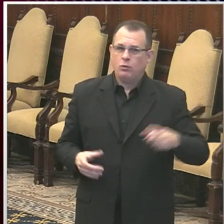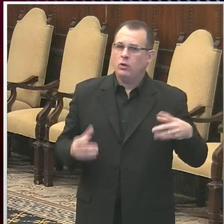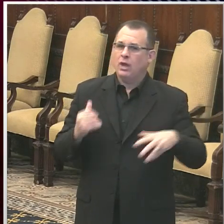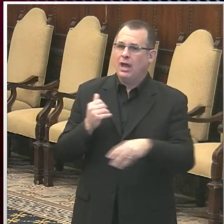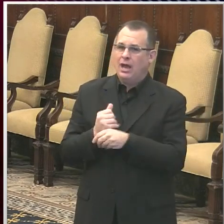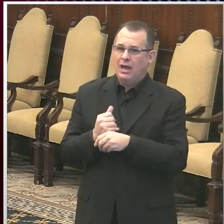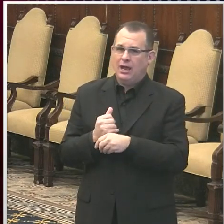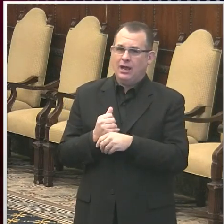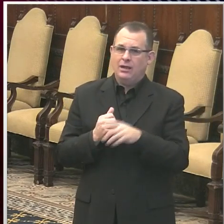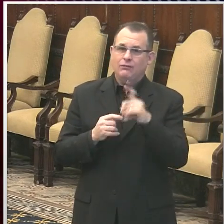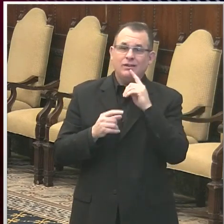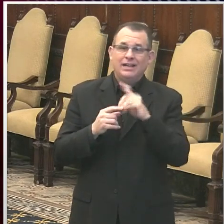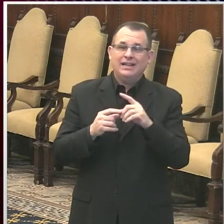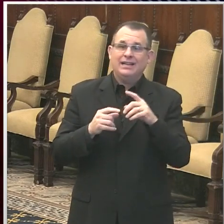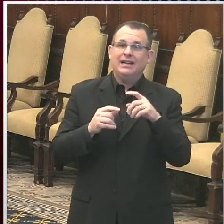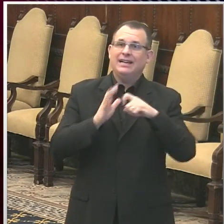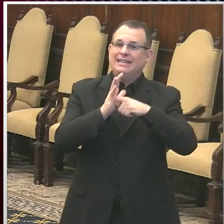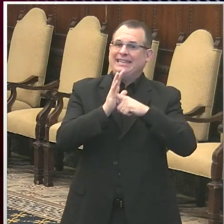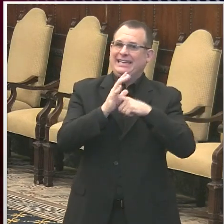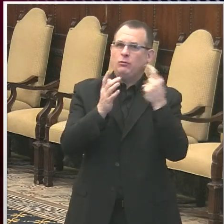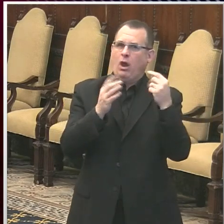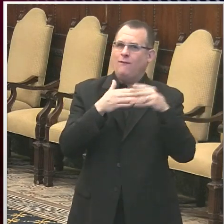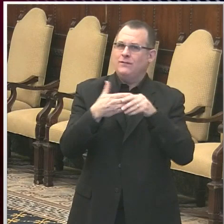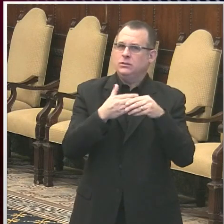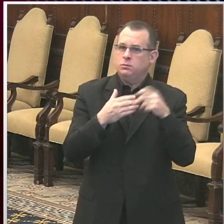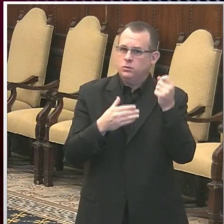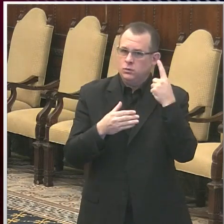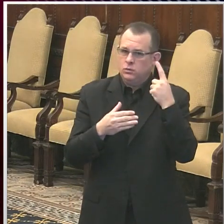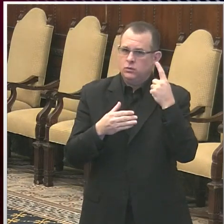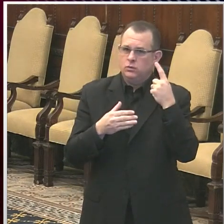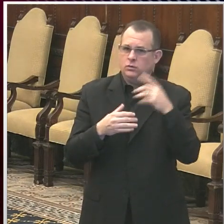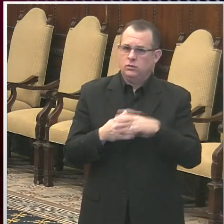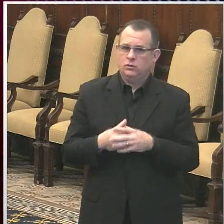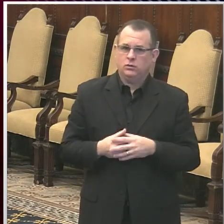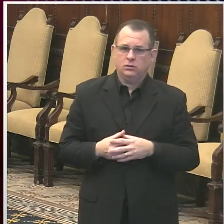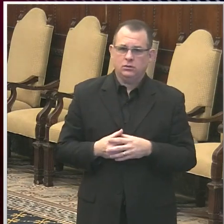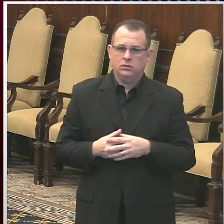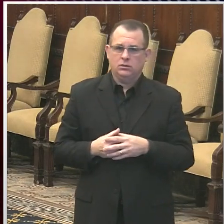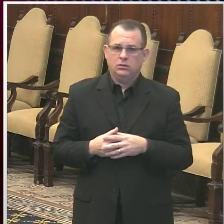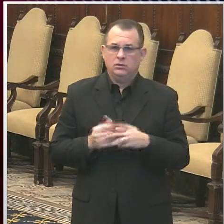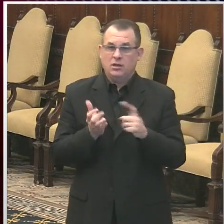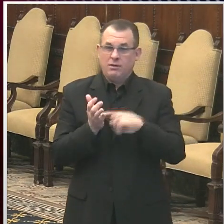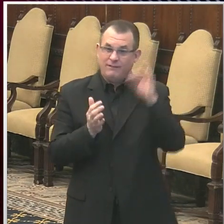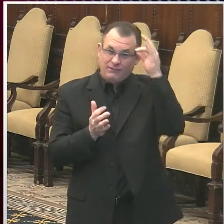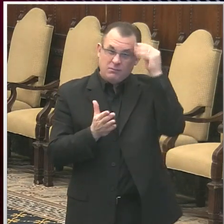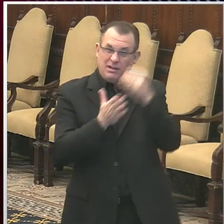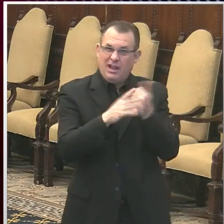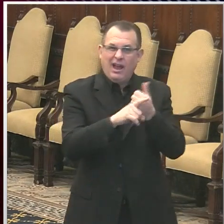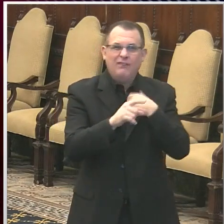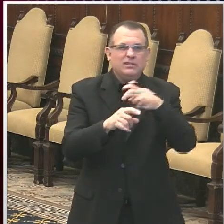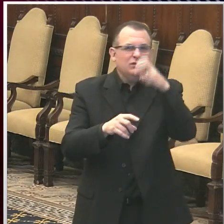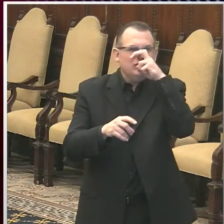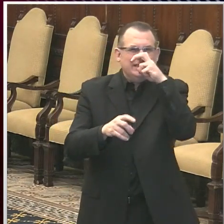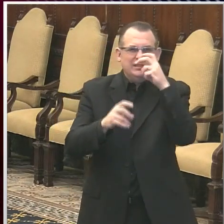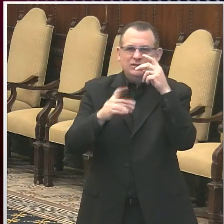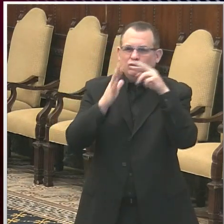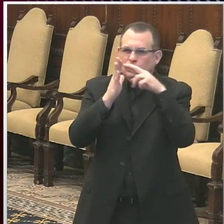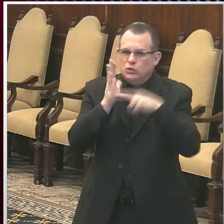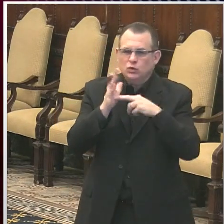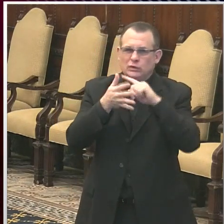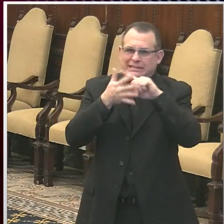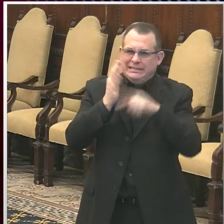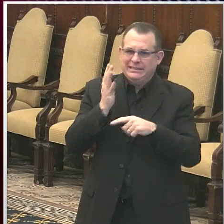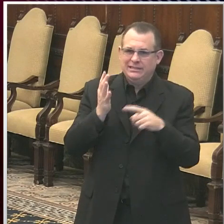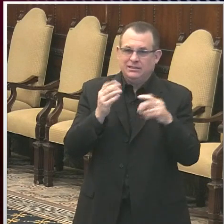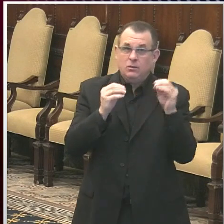A lot of times federal dollars come with strings attached and certain parameters you can't spend outside of. The more flexible the dollars are, the more effective